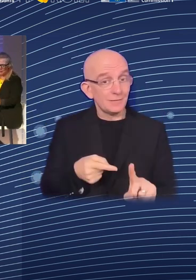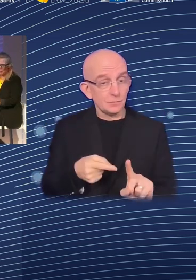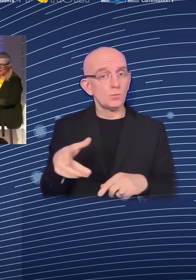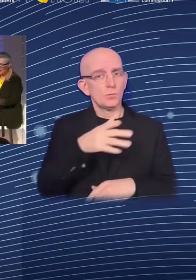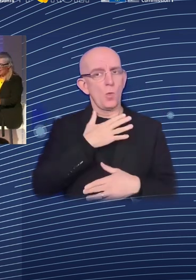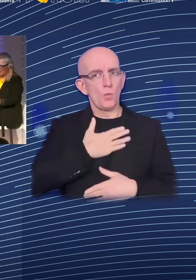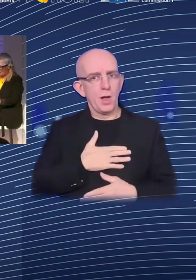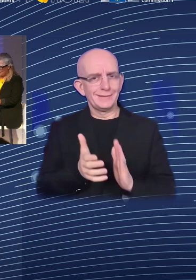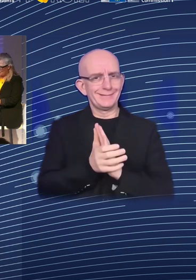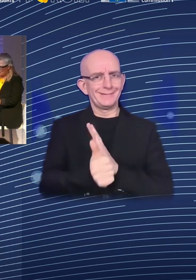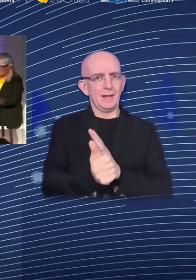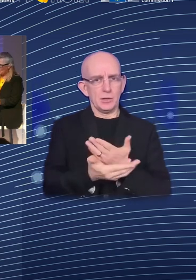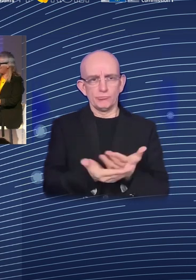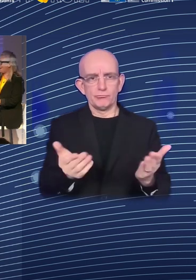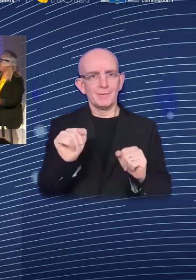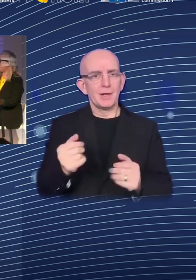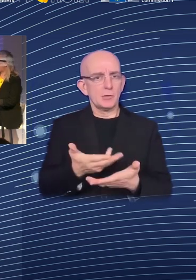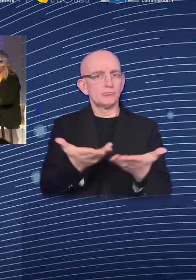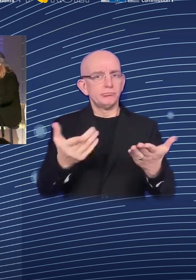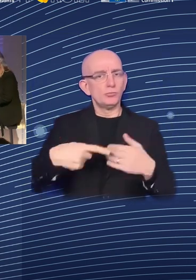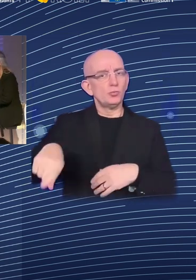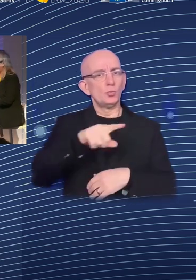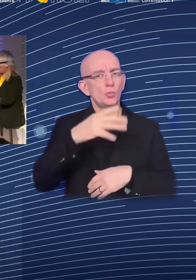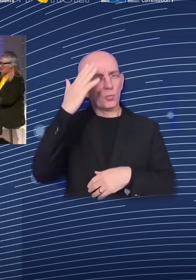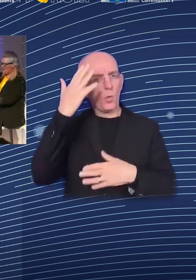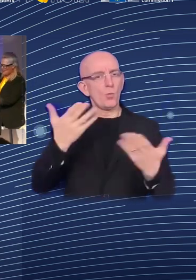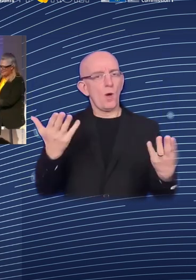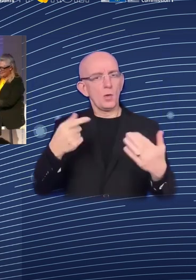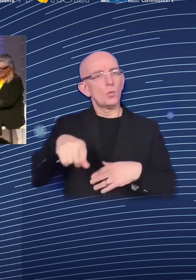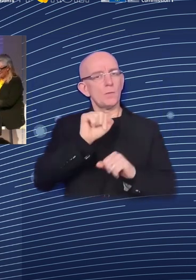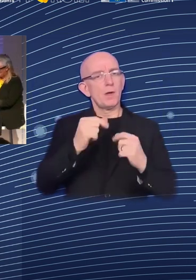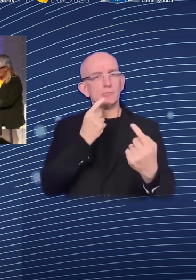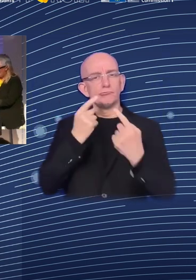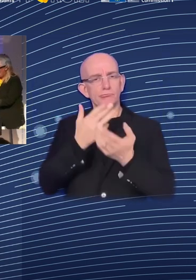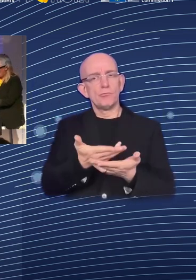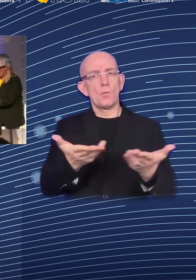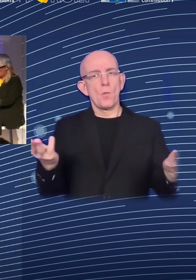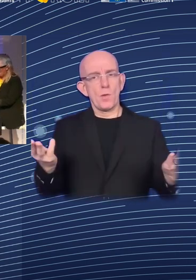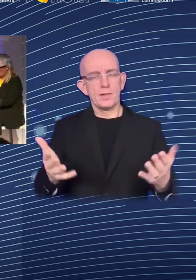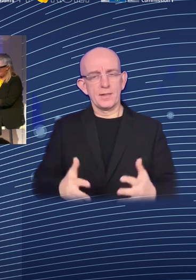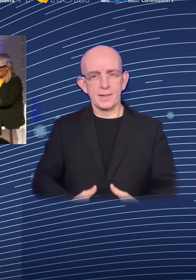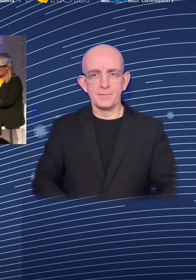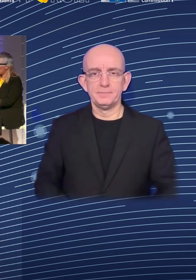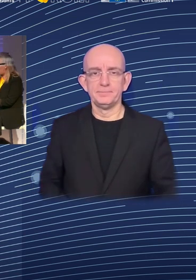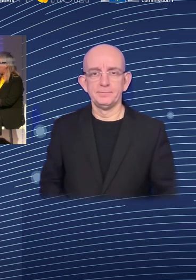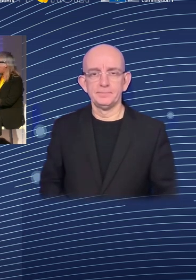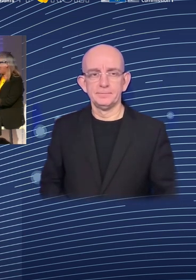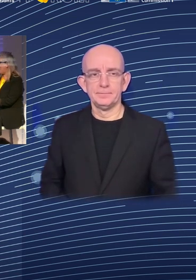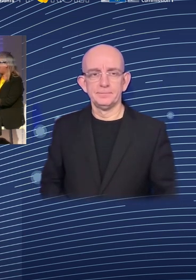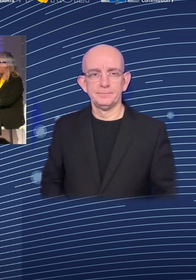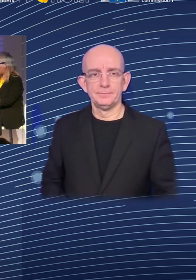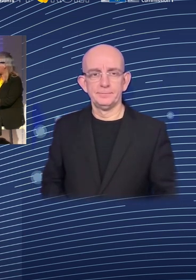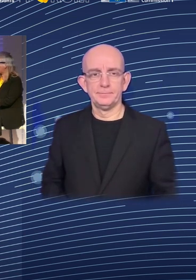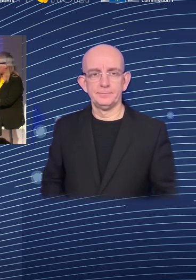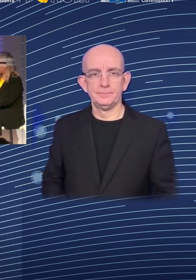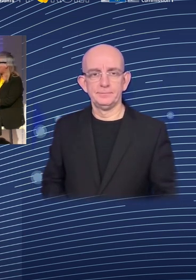get lots of people involved. Benjamin, you were last, so I'll go with you first in this round. You presumably